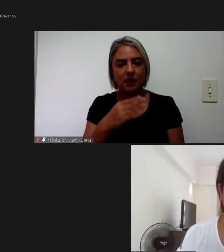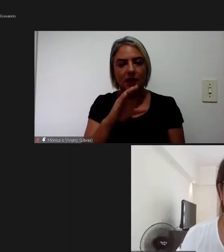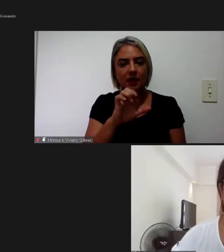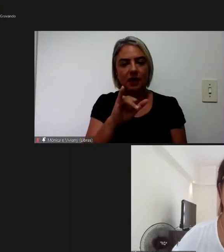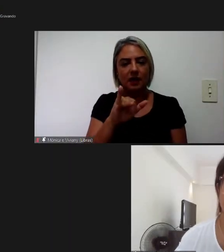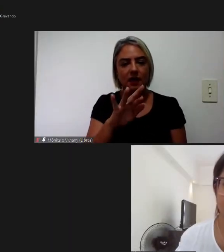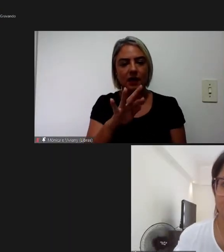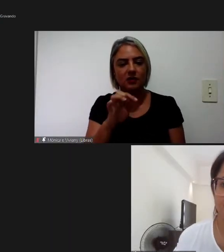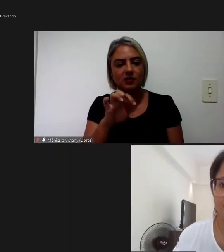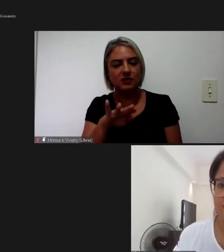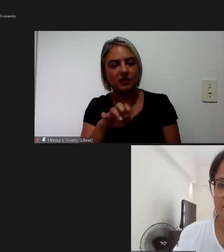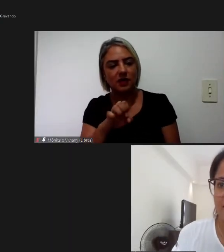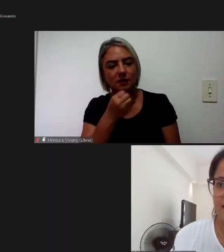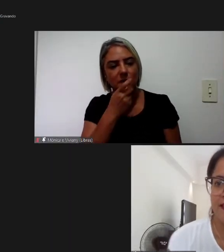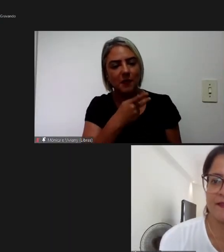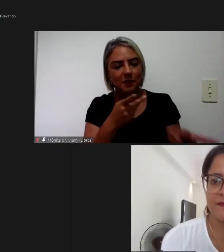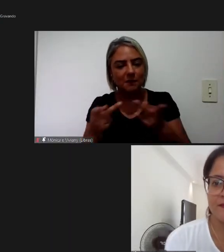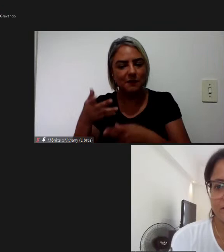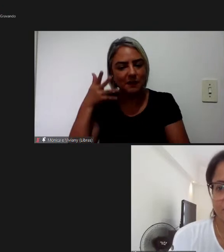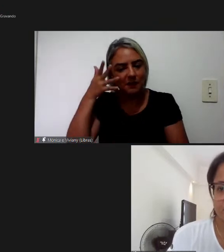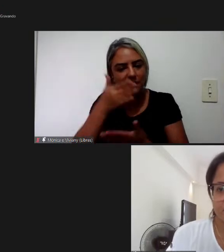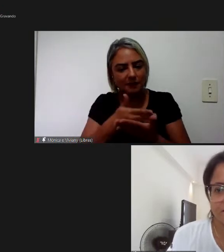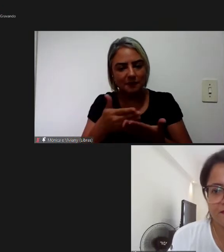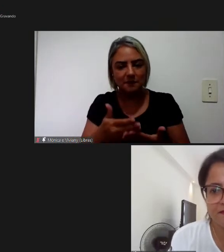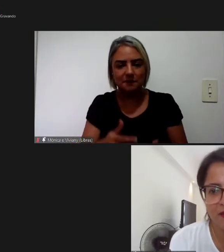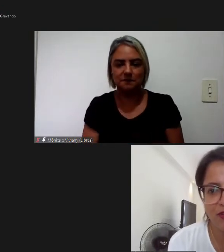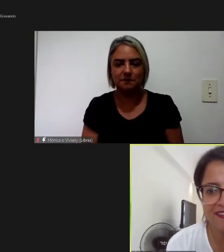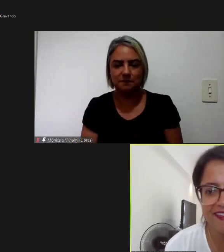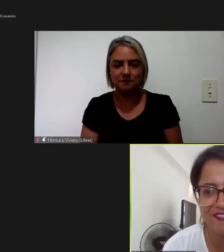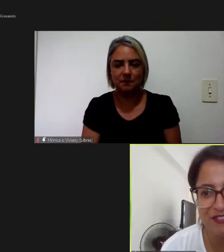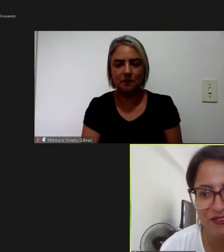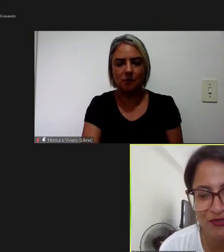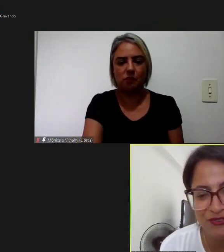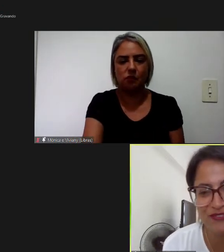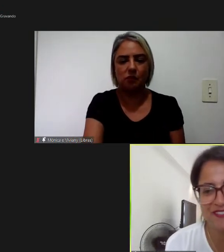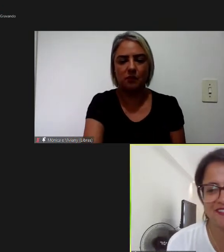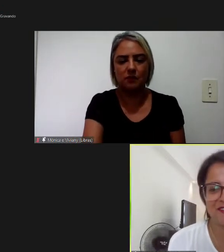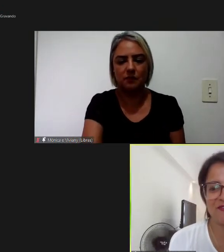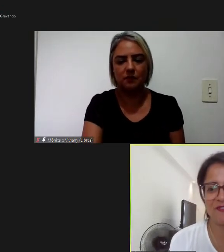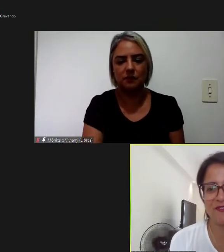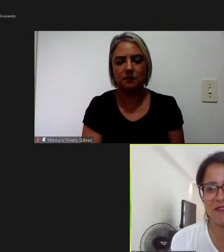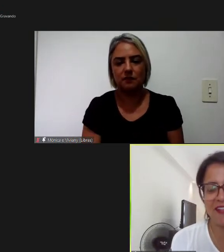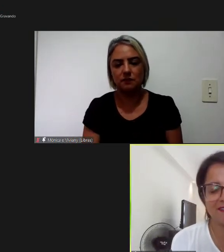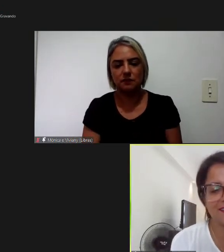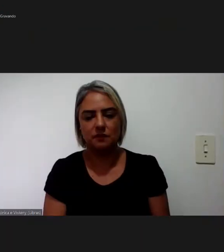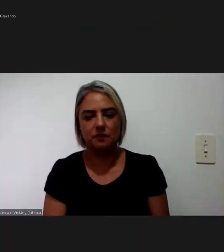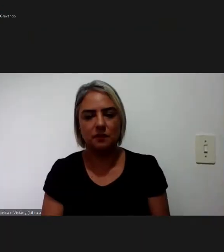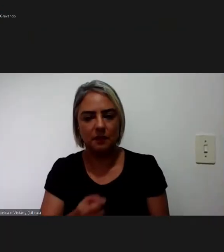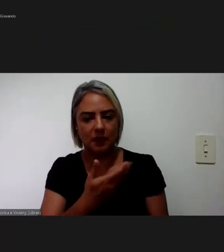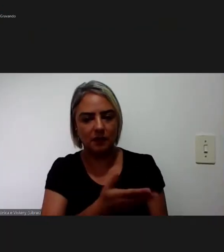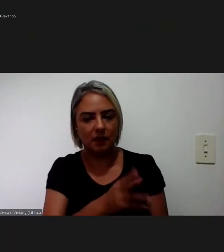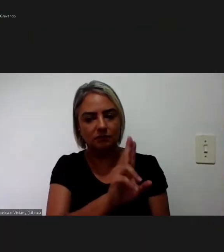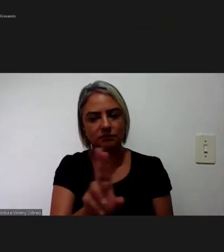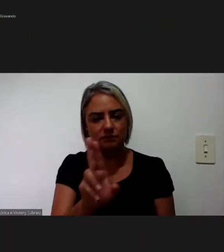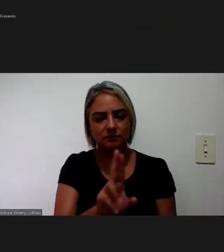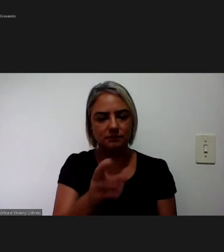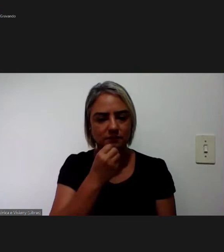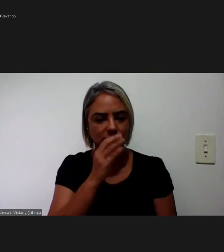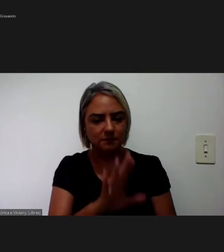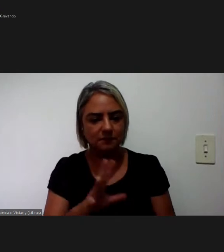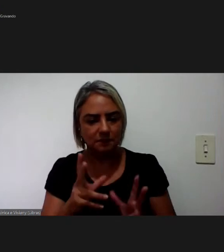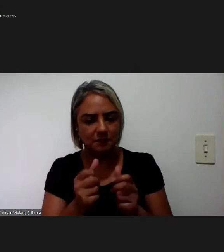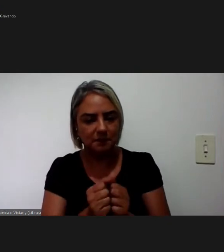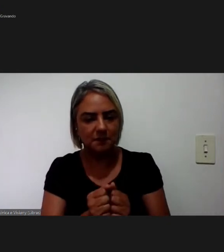CONASEM. Bem-vinda. A palavra é Madam Cristiane, welcome. The Boa stage is yours. Good afternoon, everybody. They